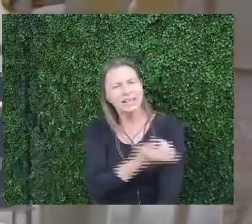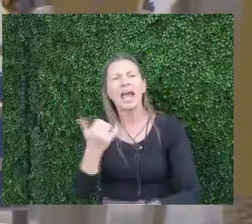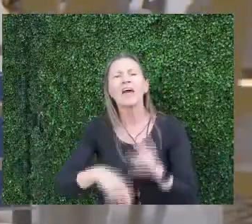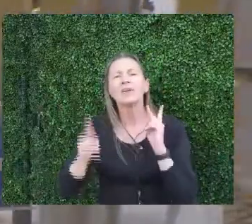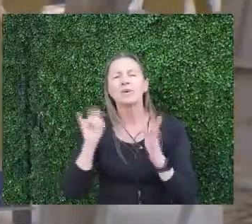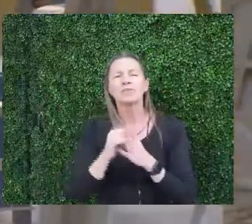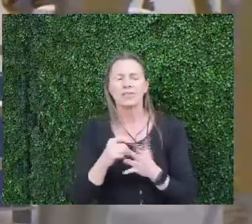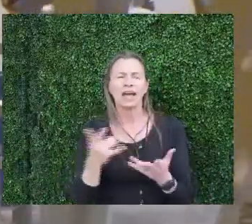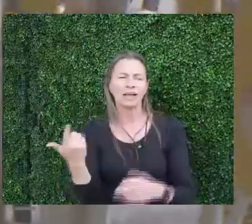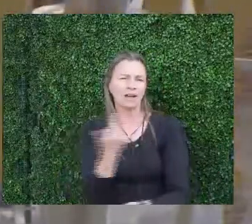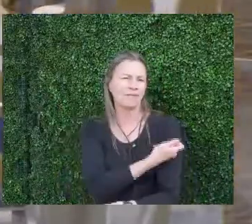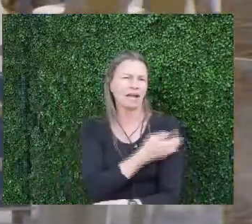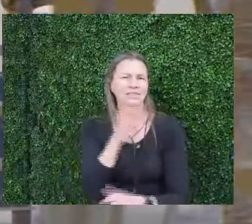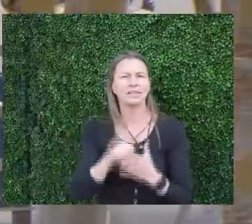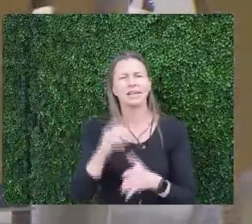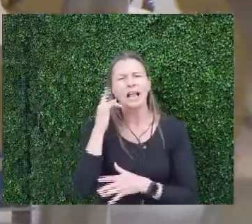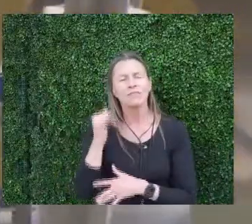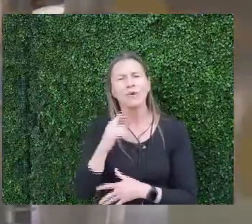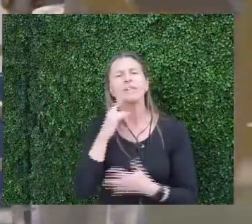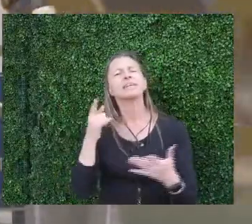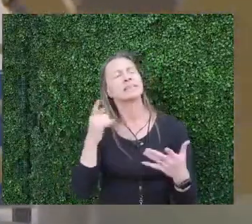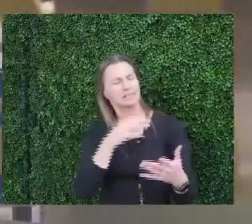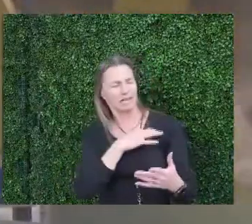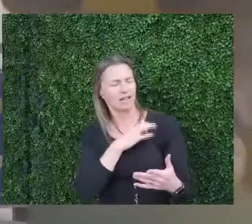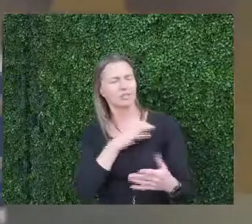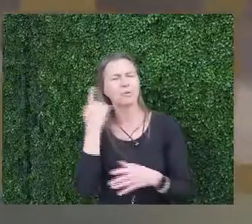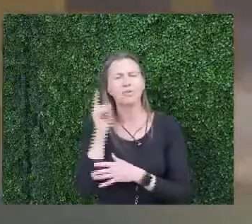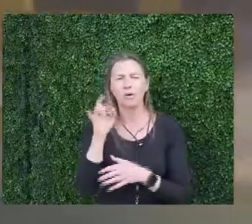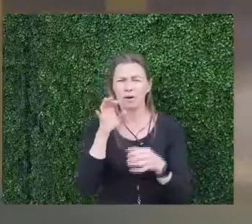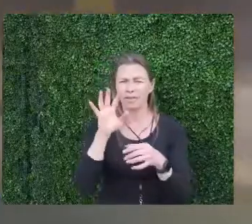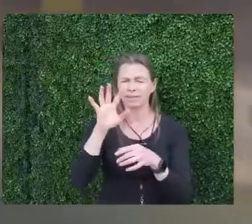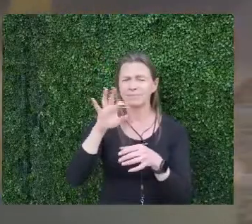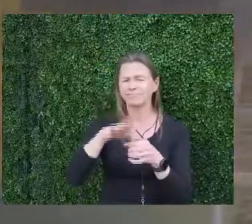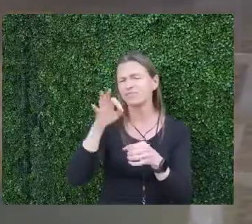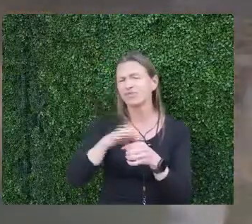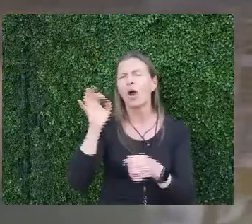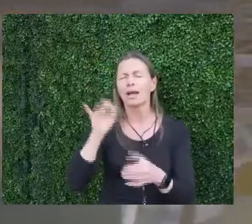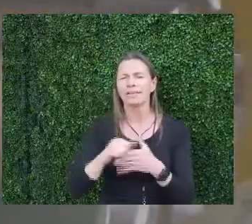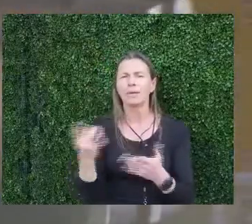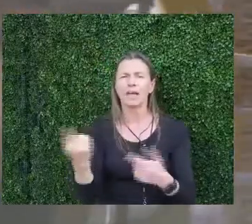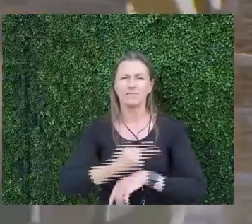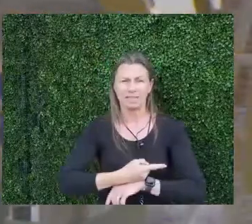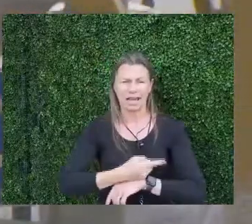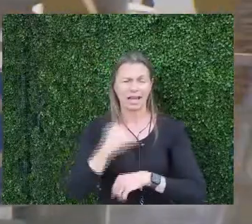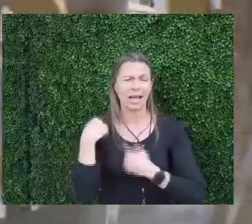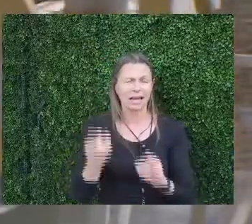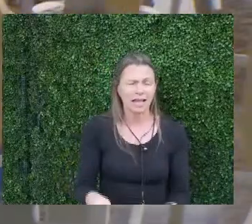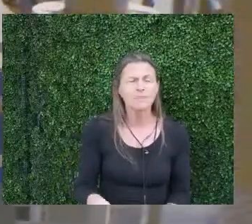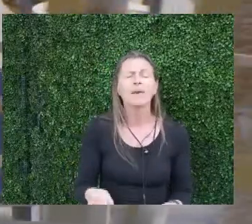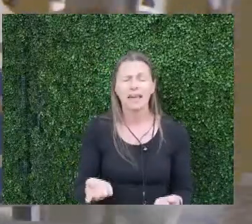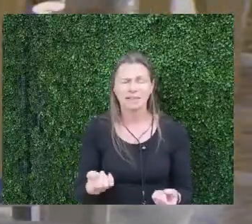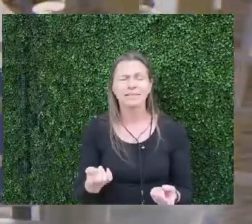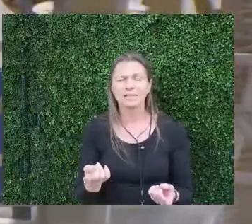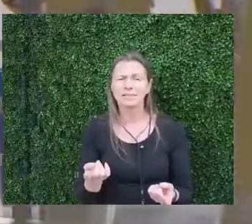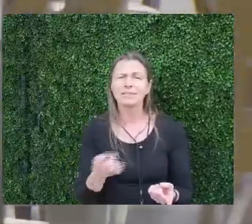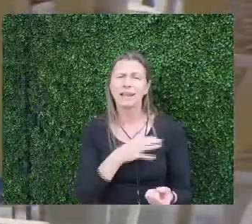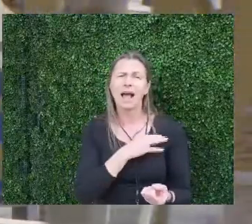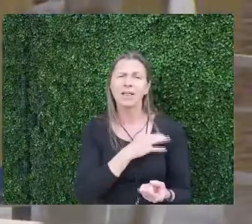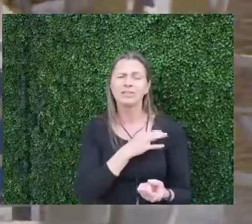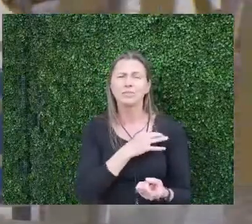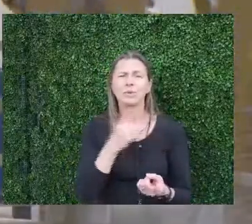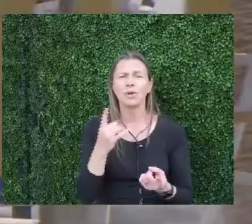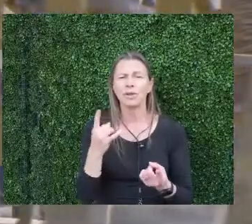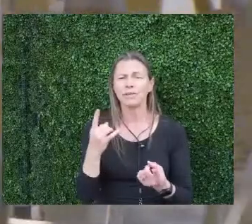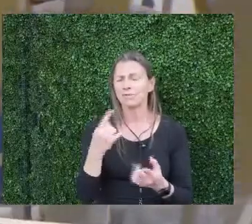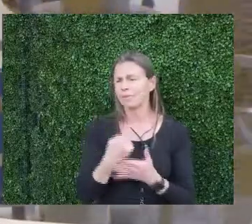a vaccine is eligible for the drawing we'll have today and has been eligible for the drawings that we've done last Friday and the Friday